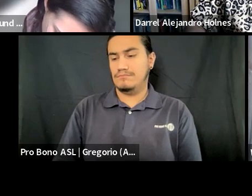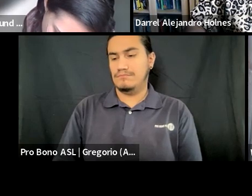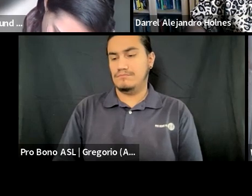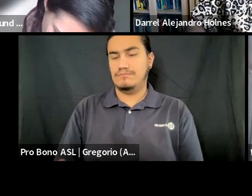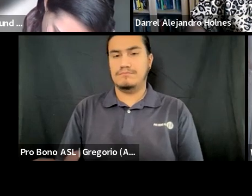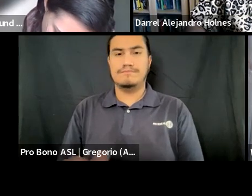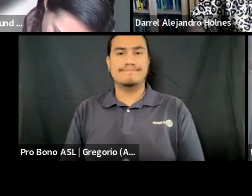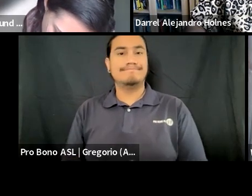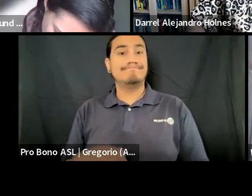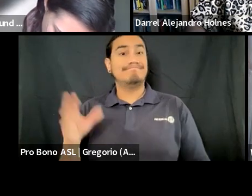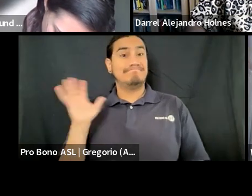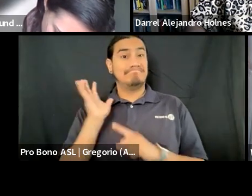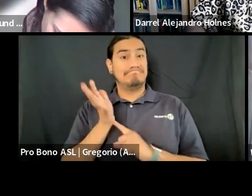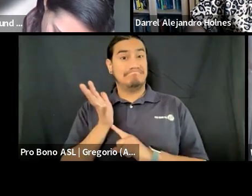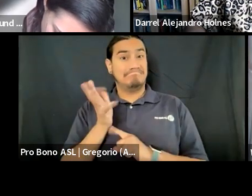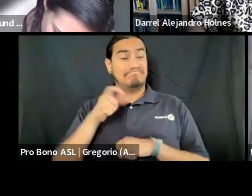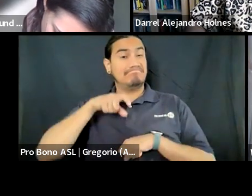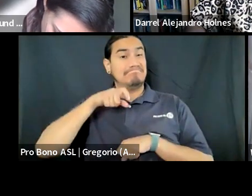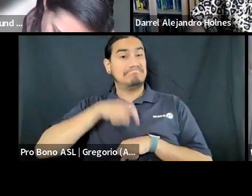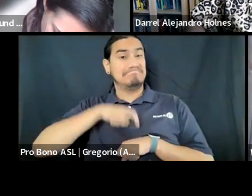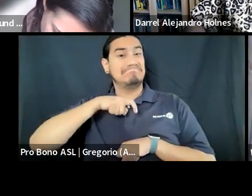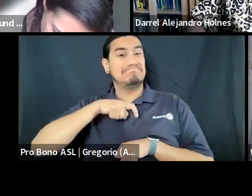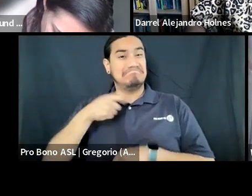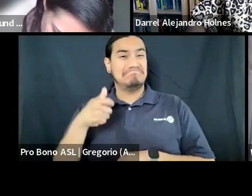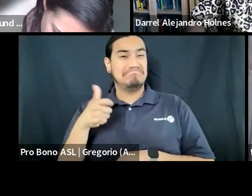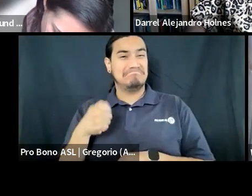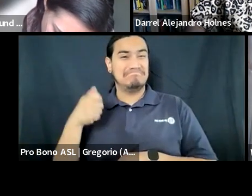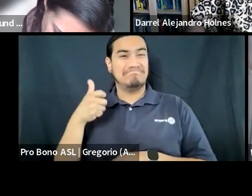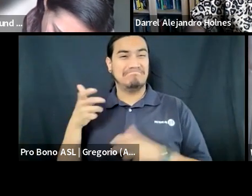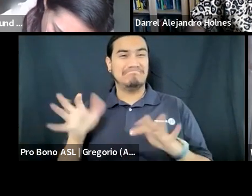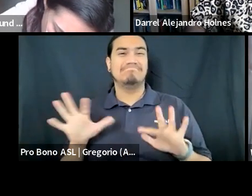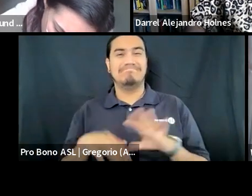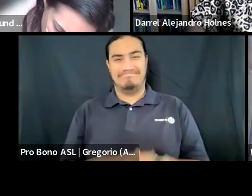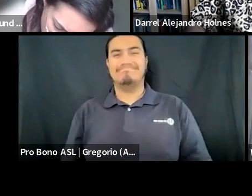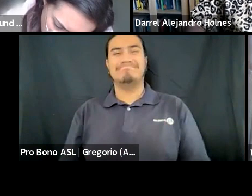And those 5 minutes are up.